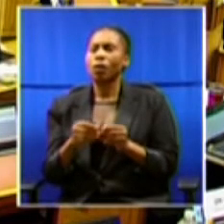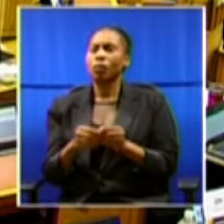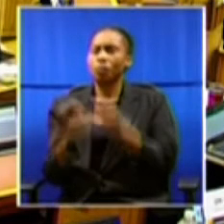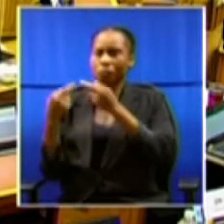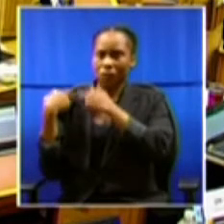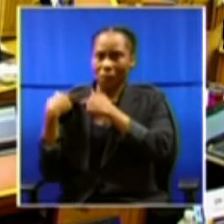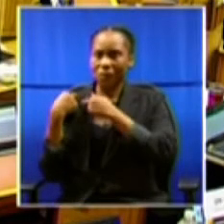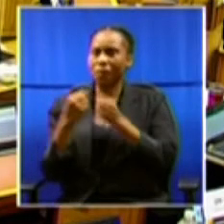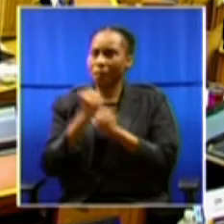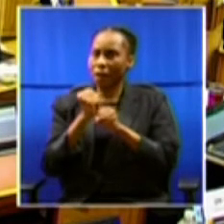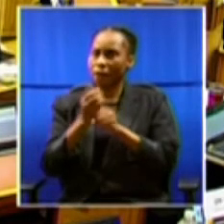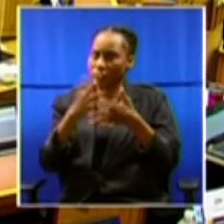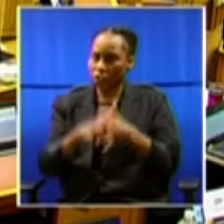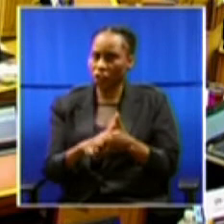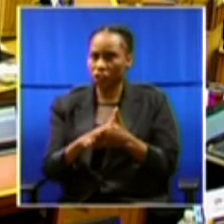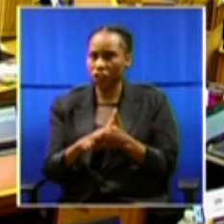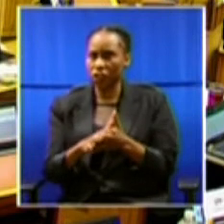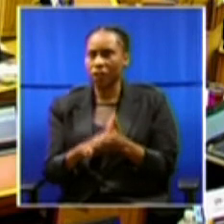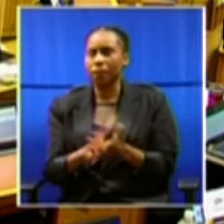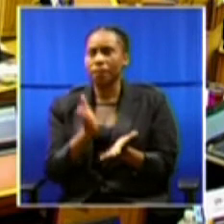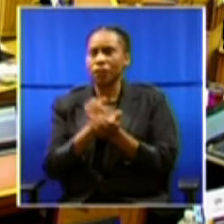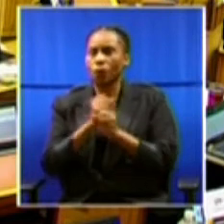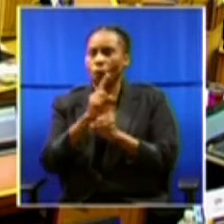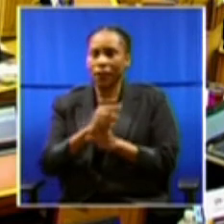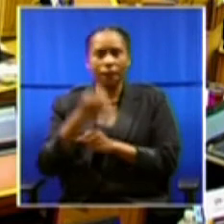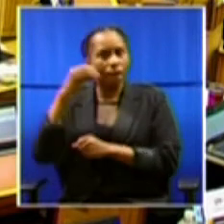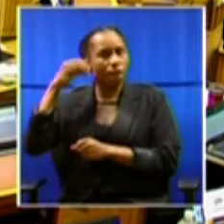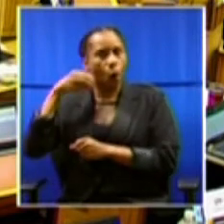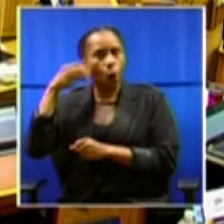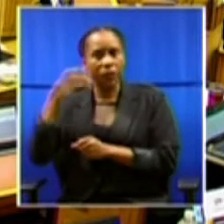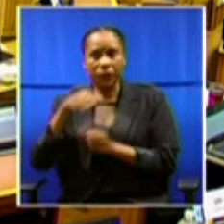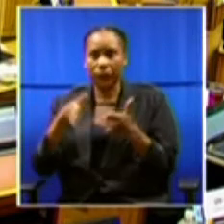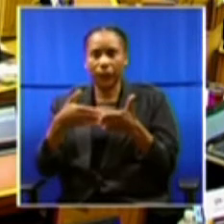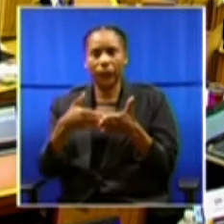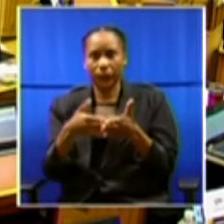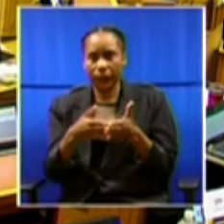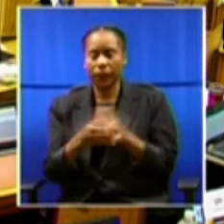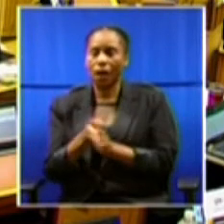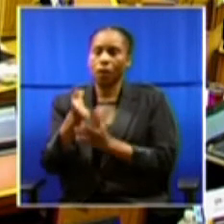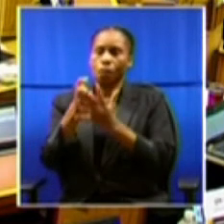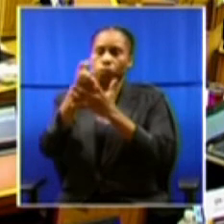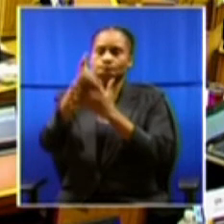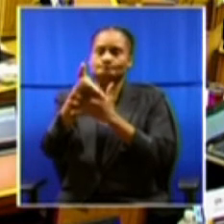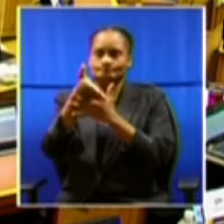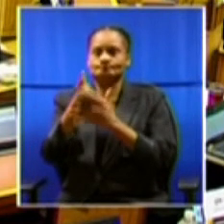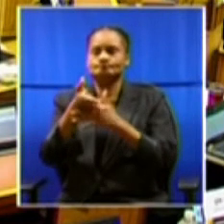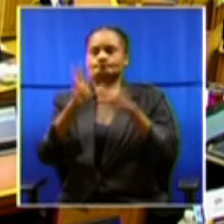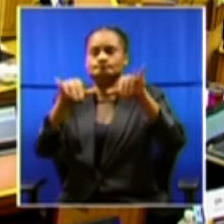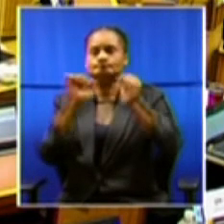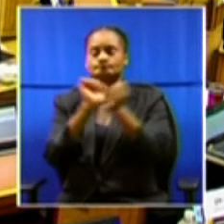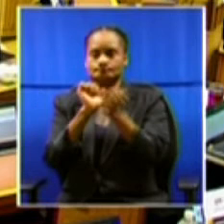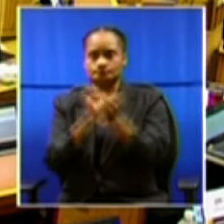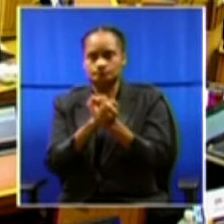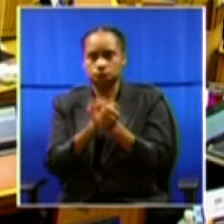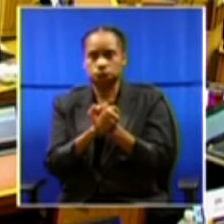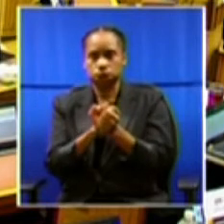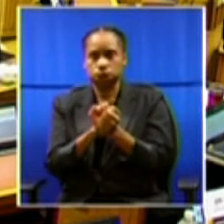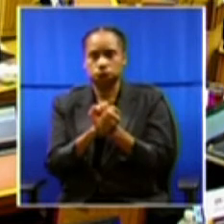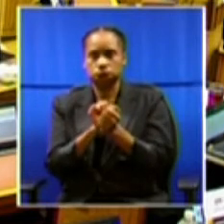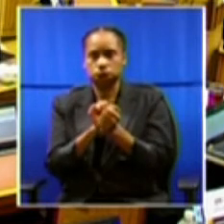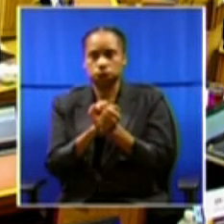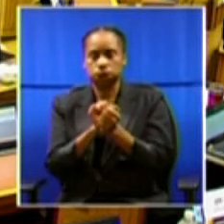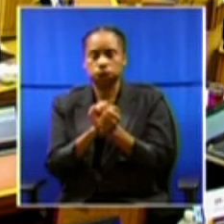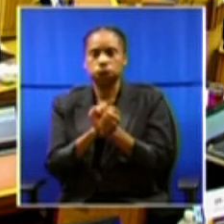ensure that there are no cell phones, which are contraband, by the way, that enters correctional facilities, as they are